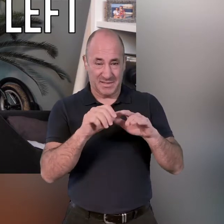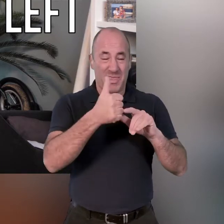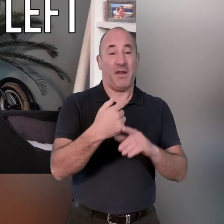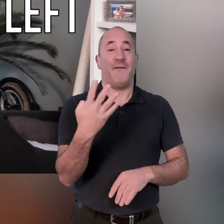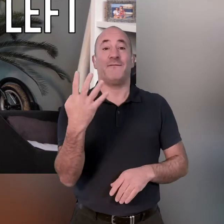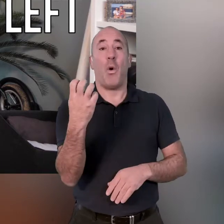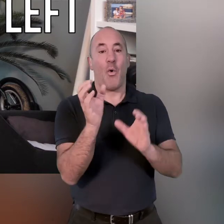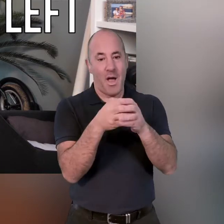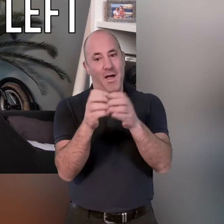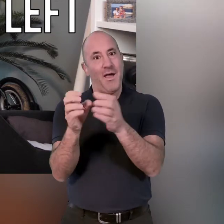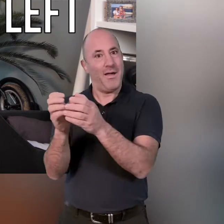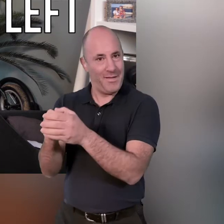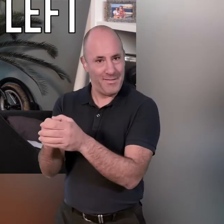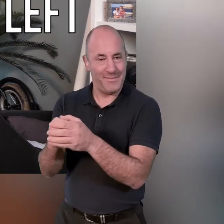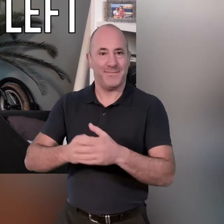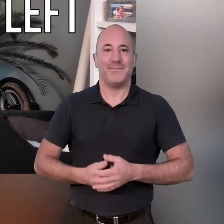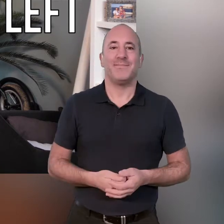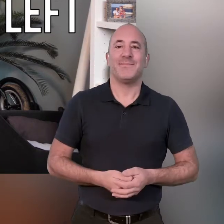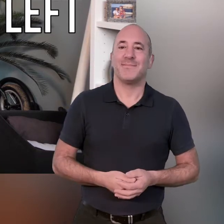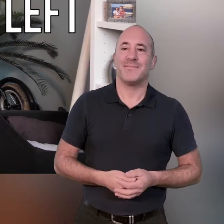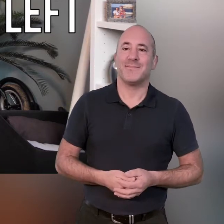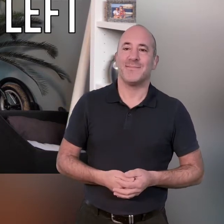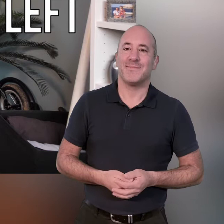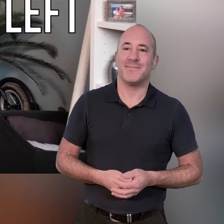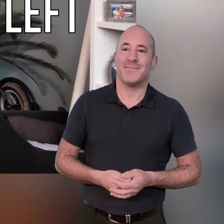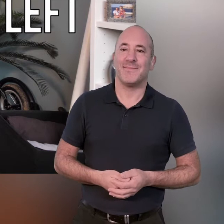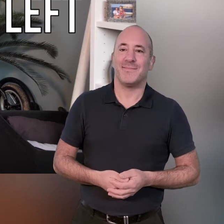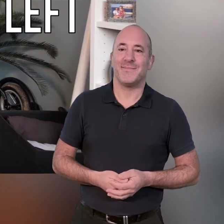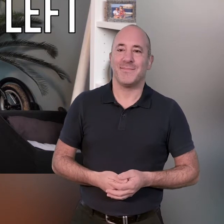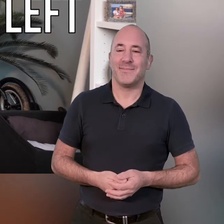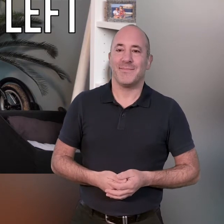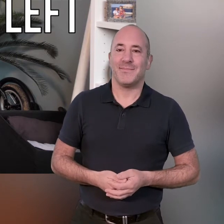set number 2, and we have 4 more to go.